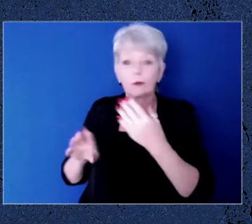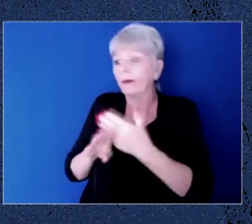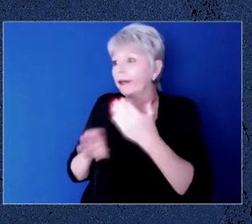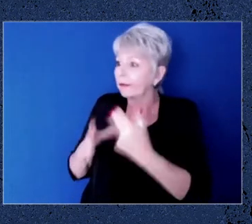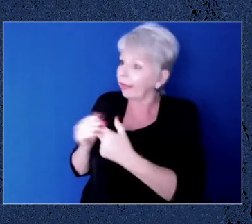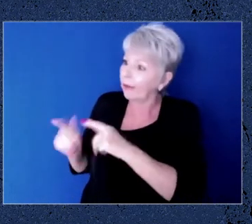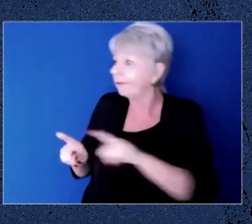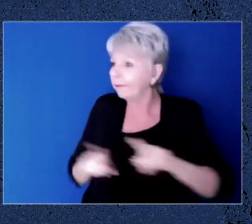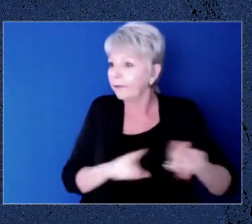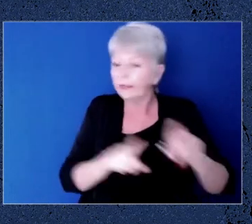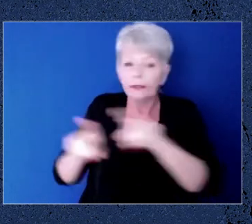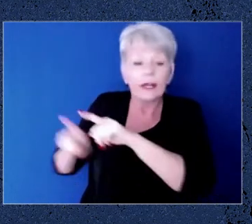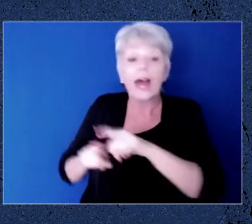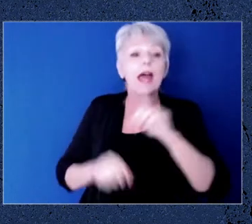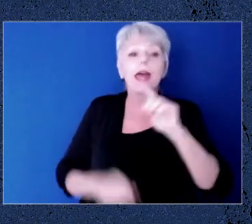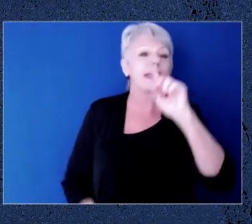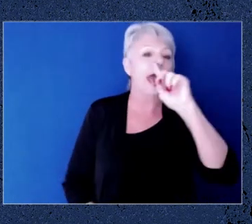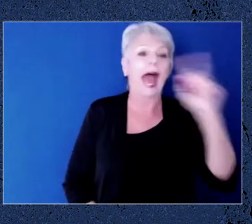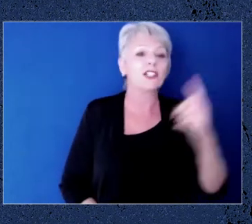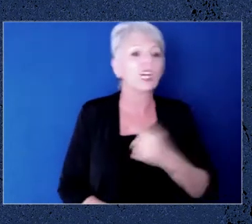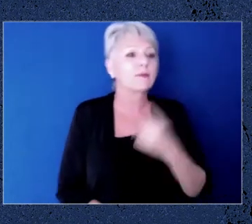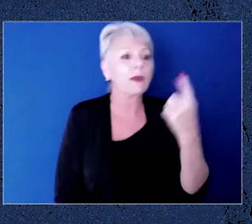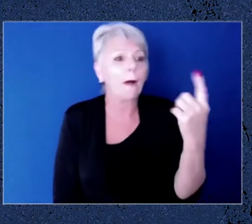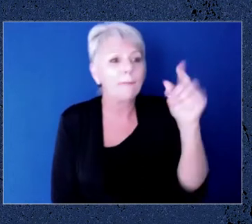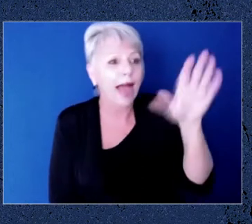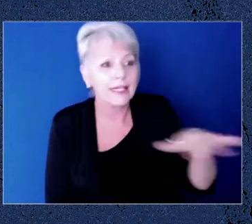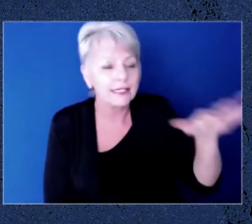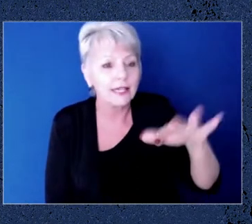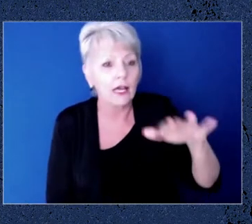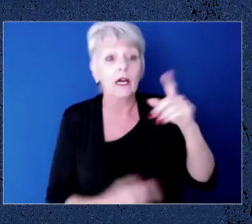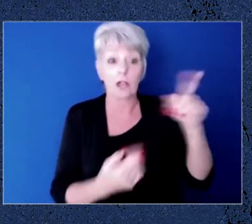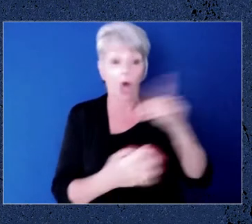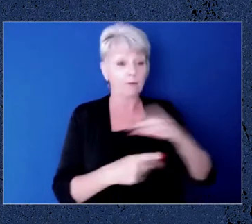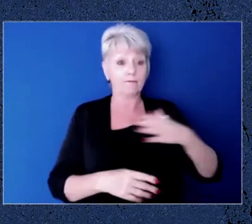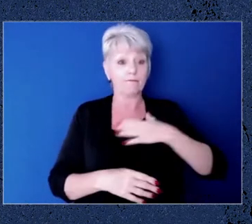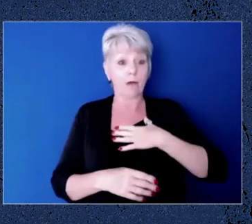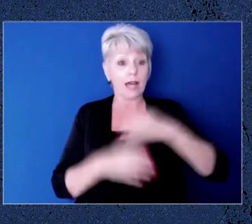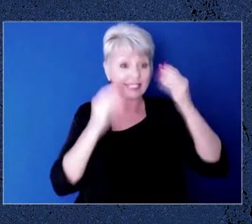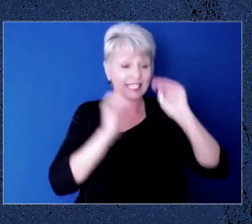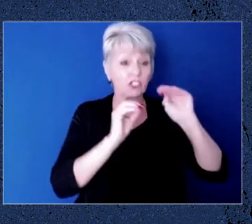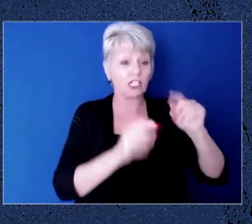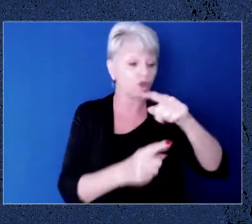sorts of places. Yeah. It can't just be one place. So just back to the boring old Fenner Circle, which is actually pretty profound. I shouldn't run it down.